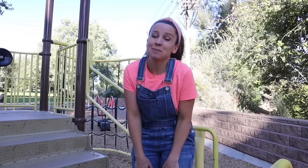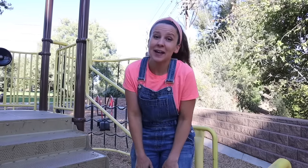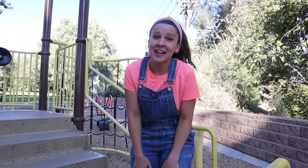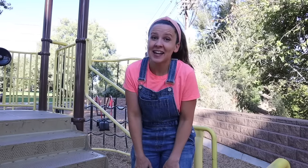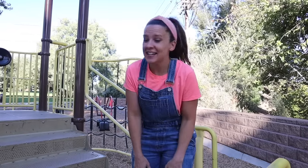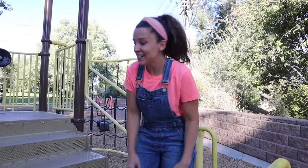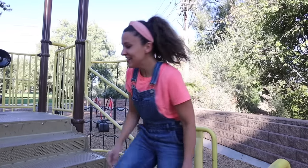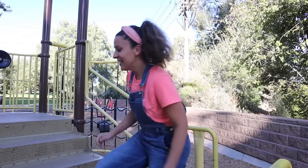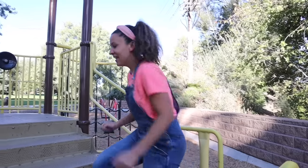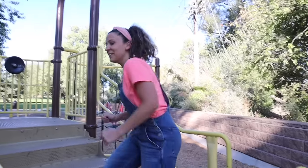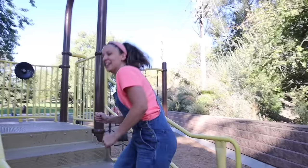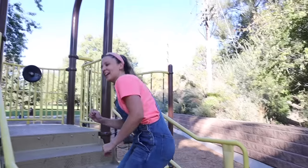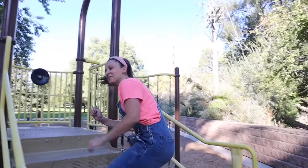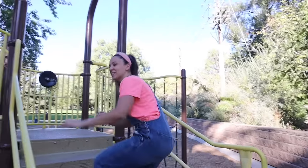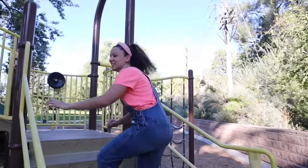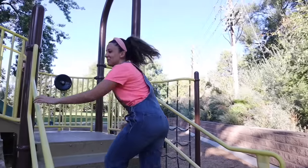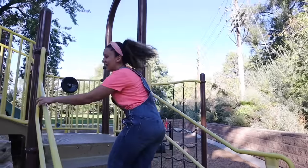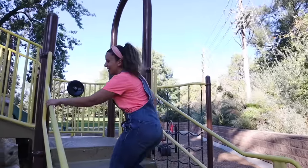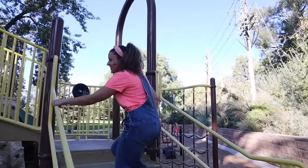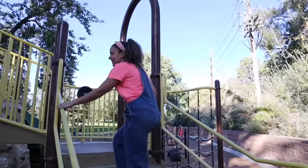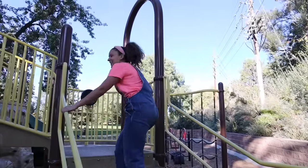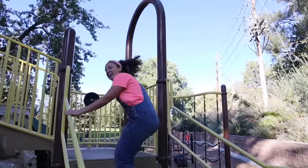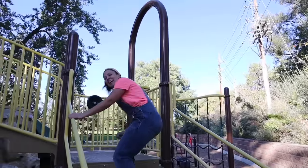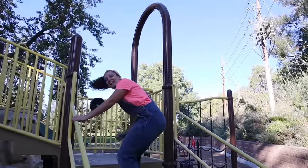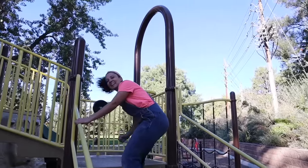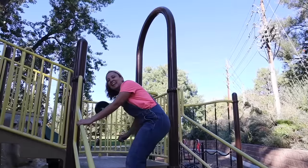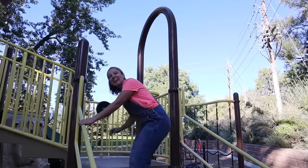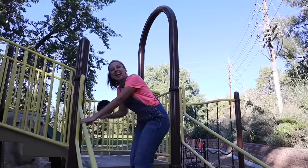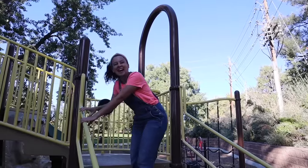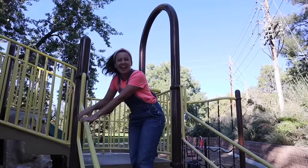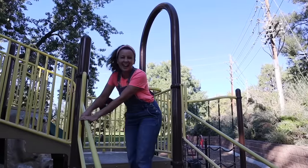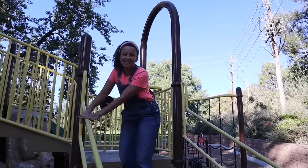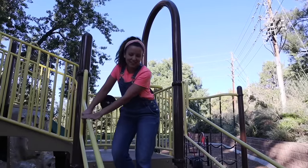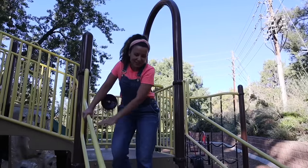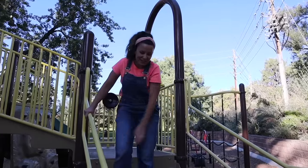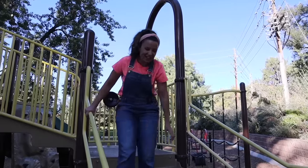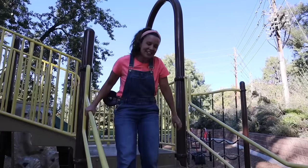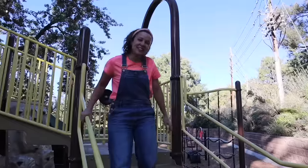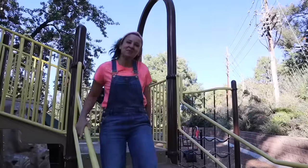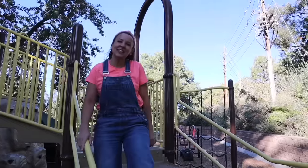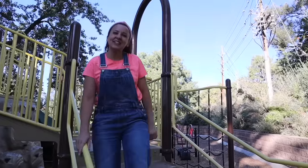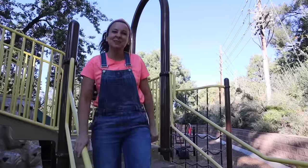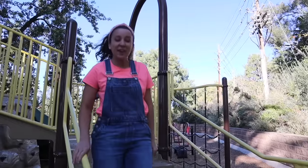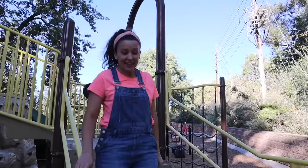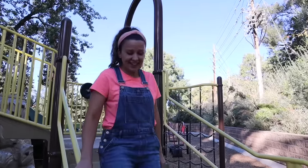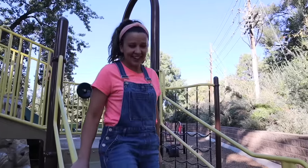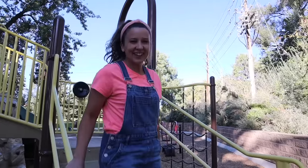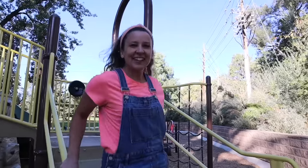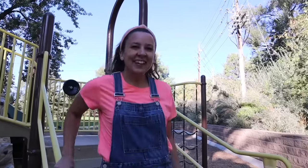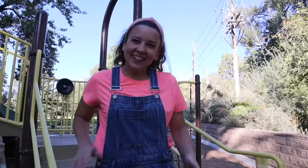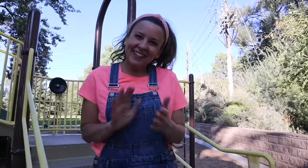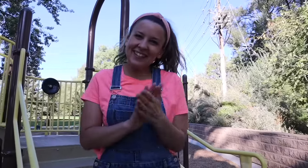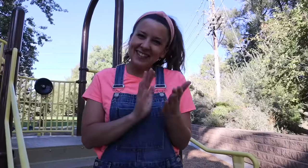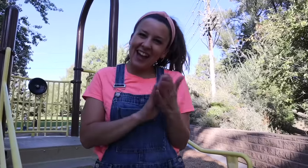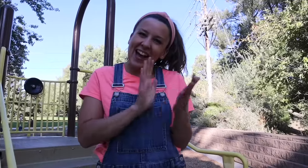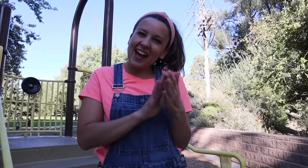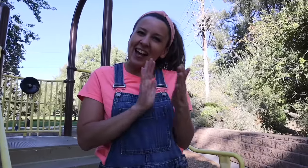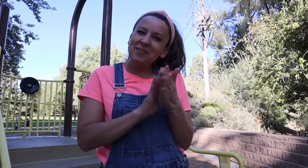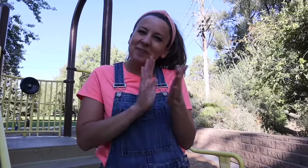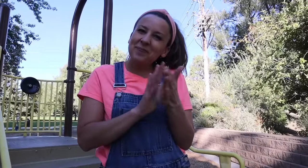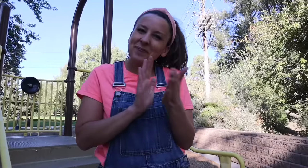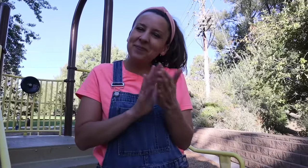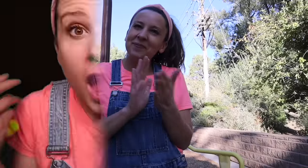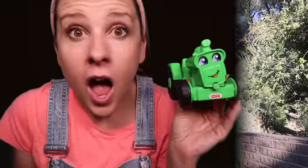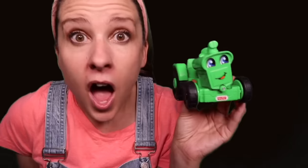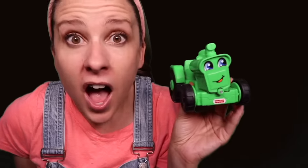Bitsy Spider went up the spout again. We pretended to be the spider. Good